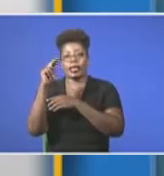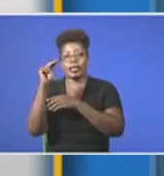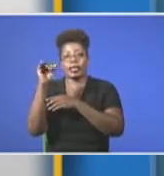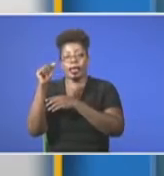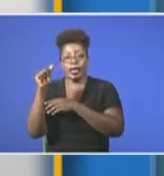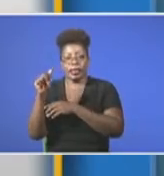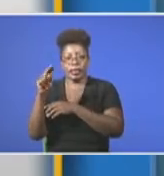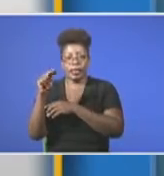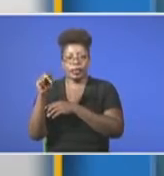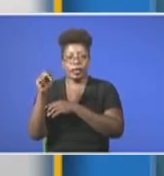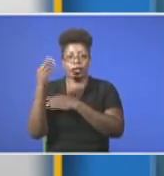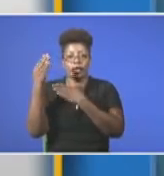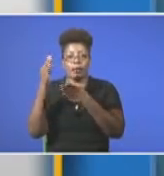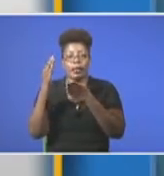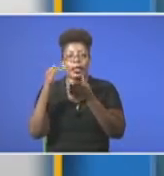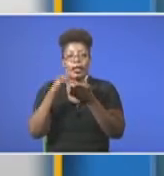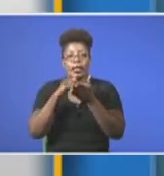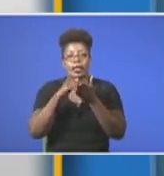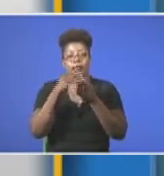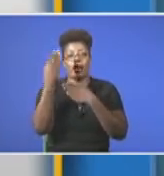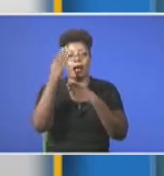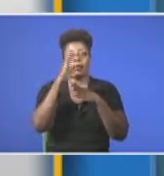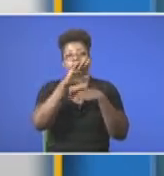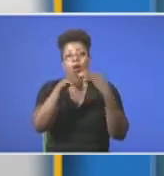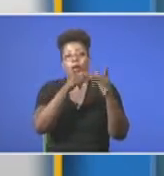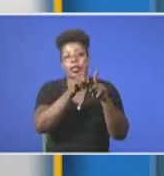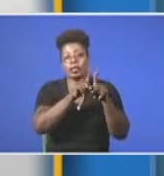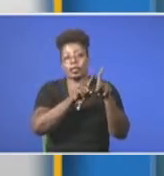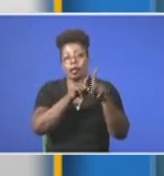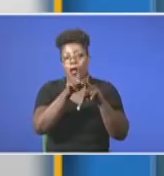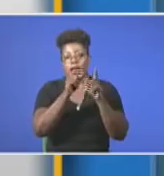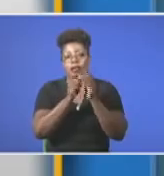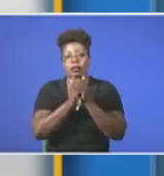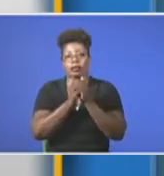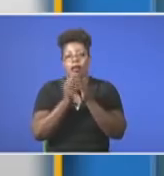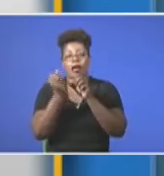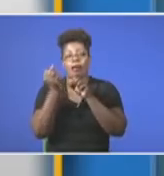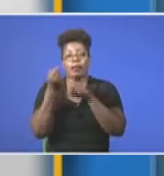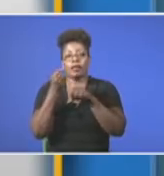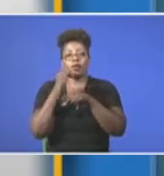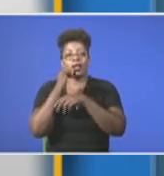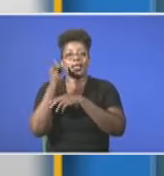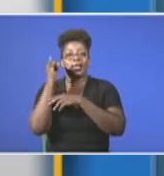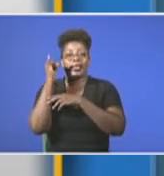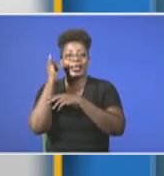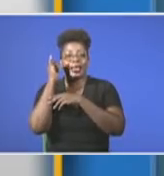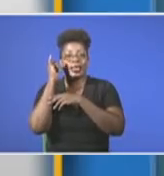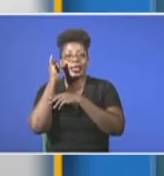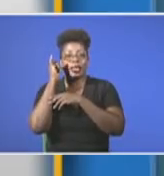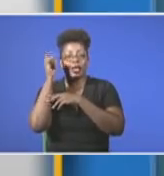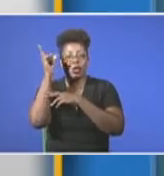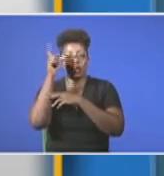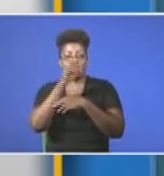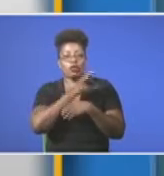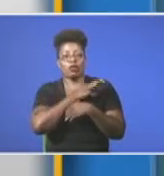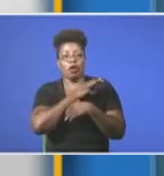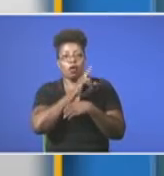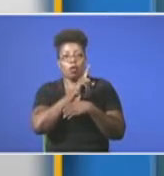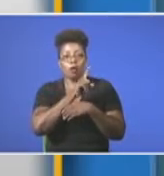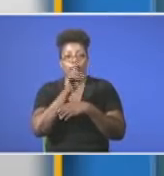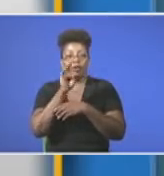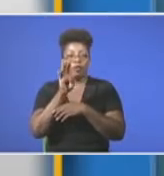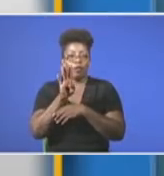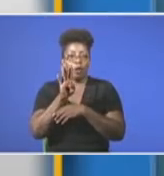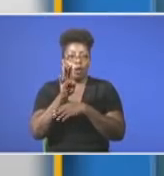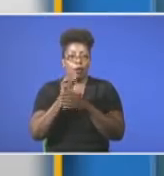They played the Bahamas All-Stars. From the minor league baseball diamond yesterday, Lucius Fox 1 for 4 as Montgomery fell to